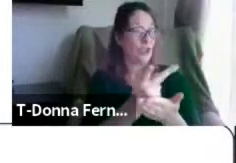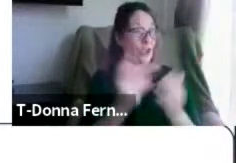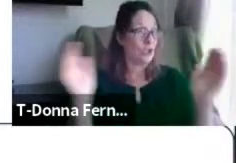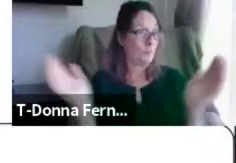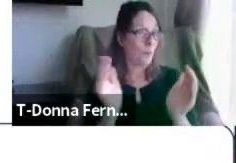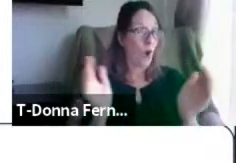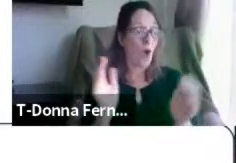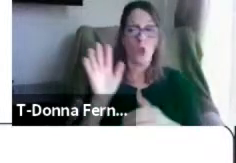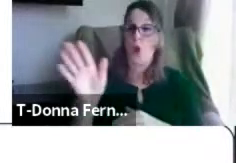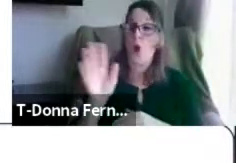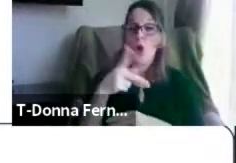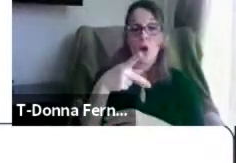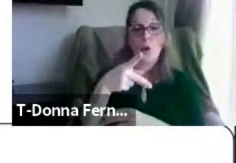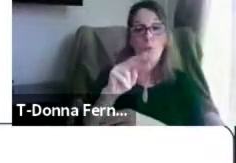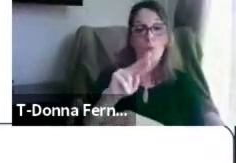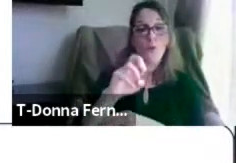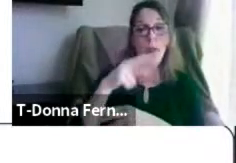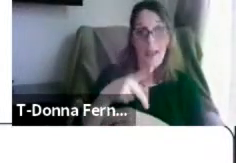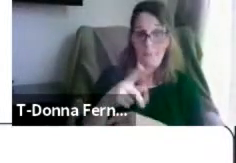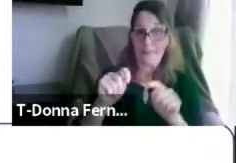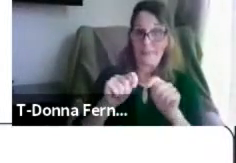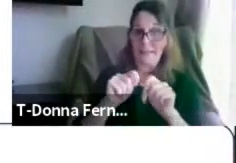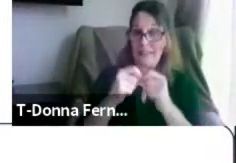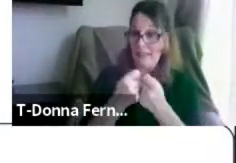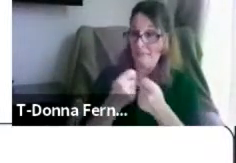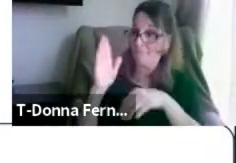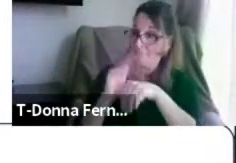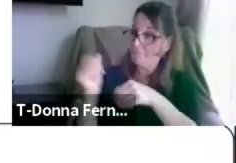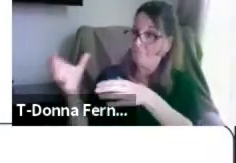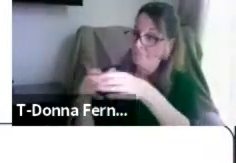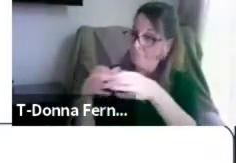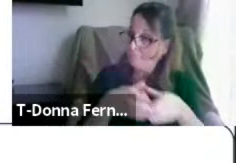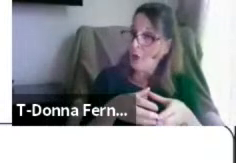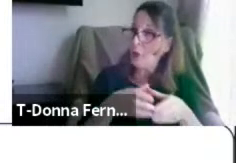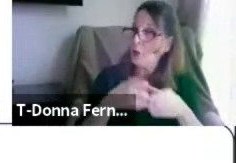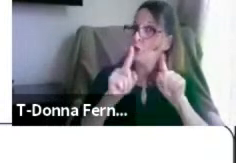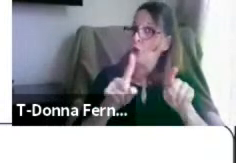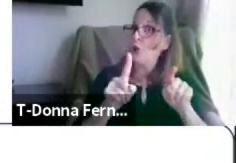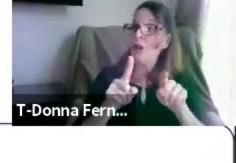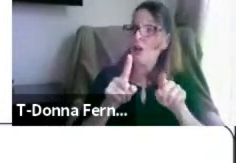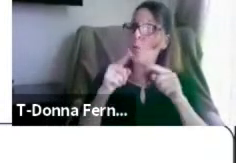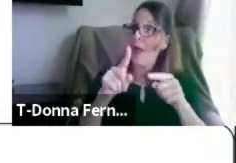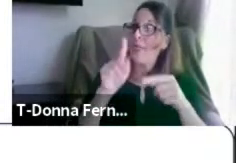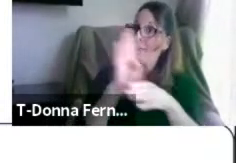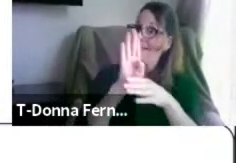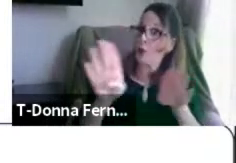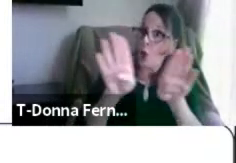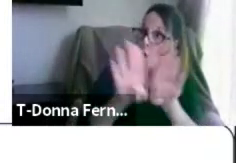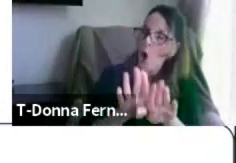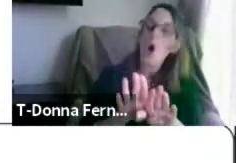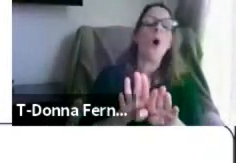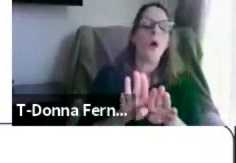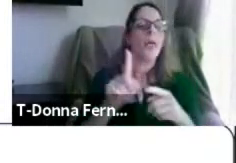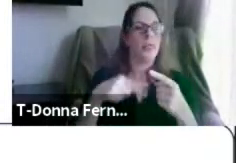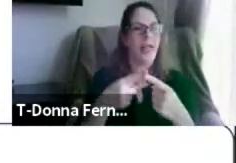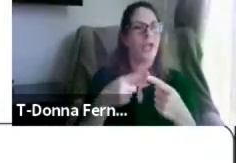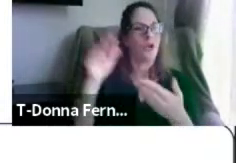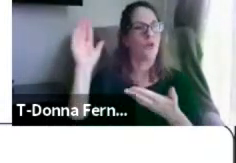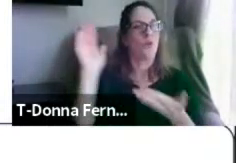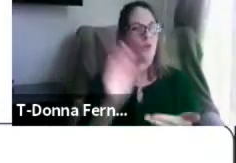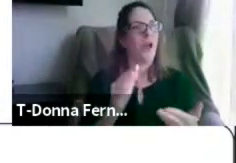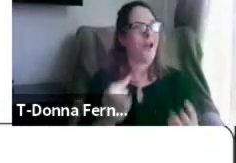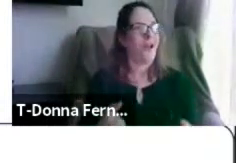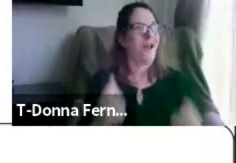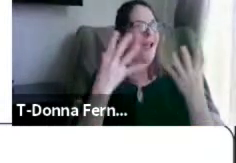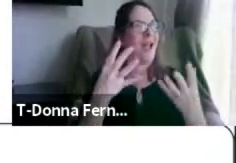in when the rest of the team isn't there, preferably during closed hours, you're eliminating the amount, or you're reducing the amount of people